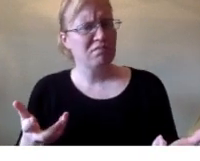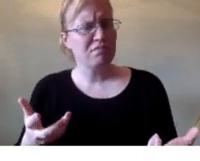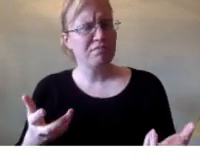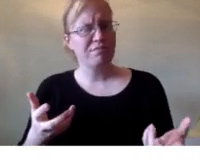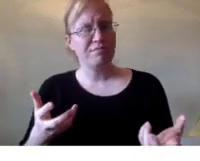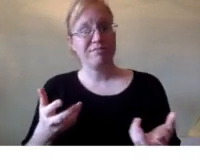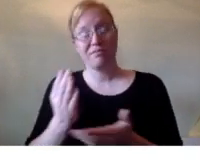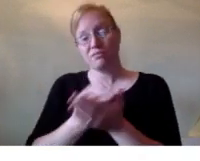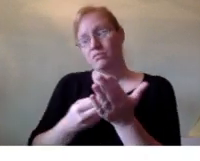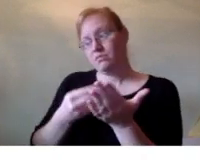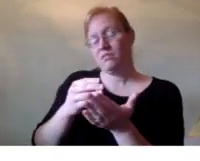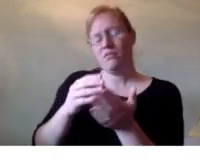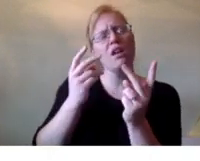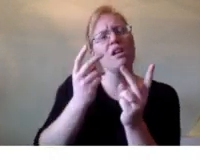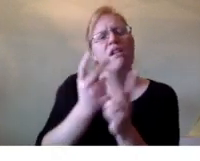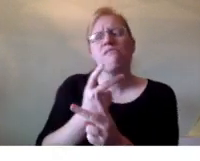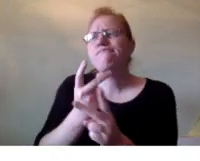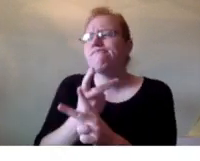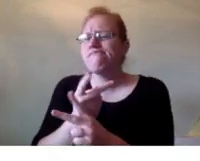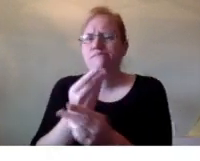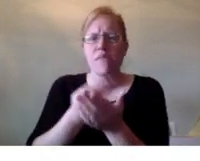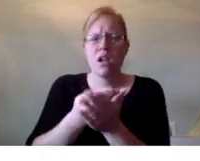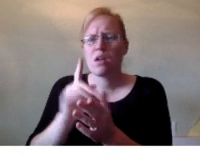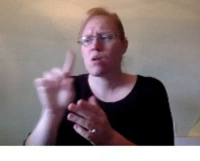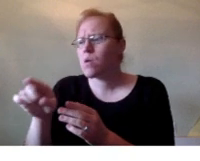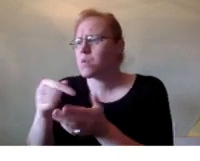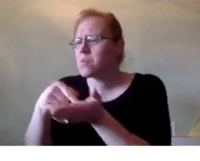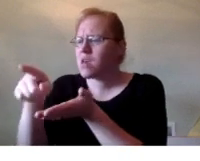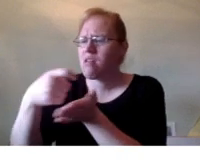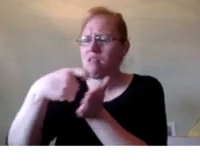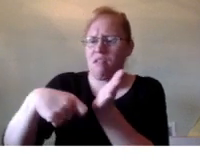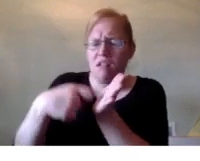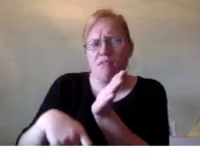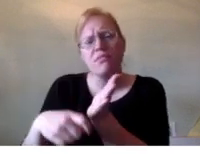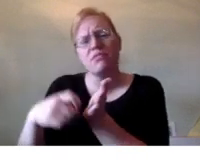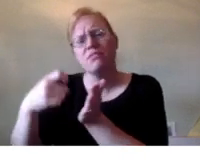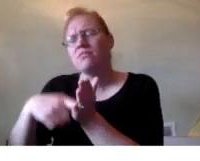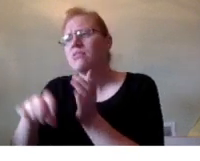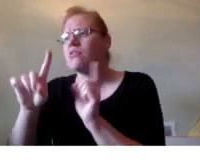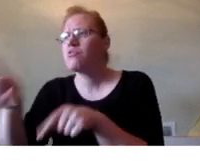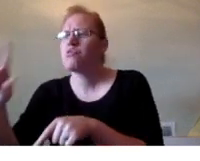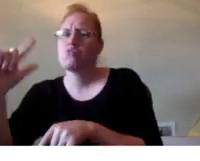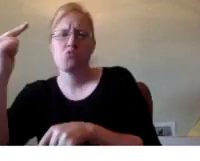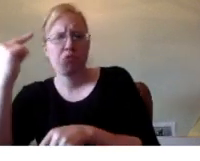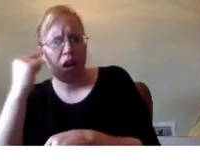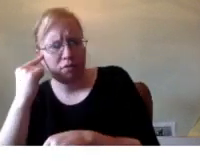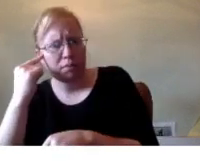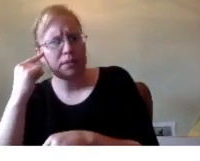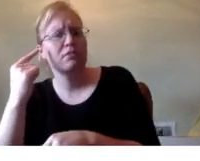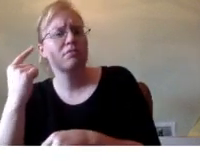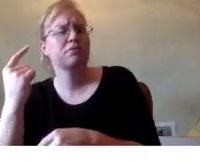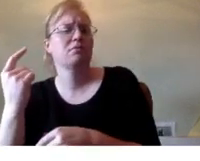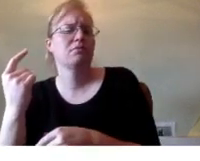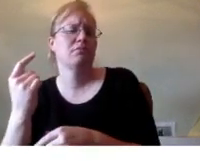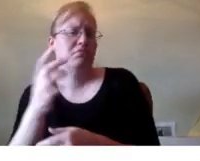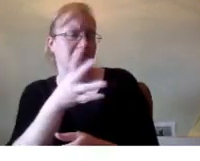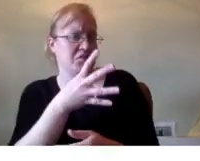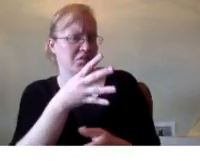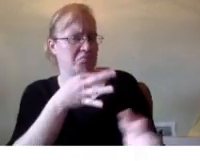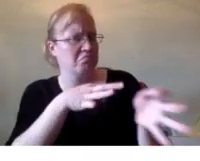Some of the money goes, she figures out that the money goes to pay taxes, and taxes go to the government. Her